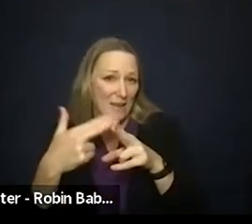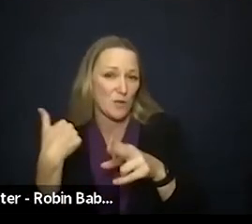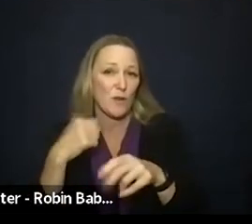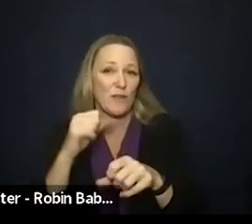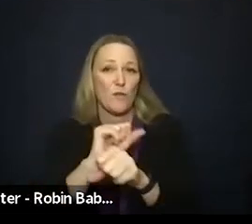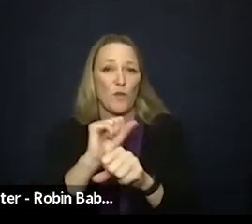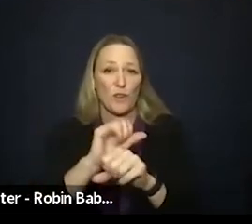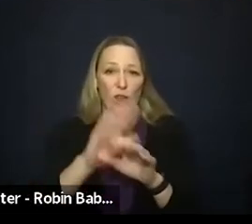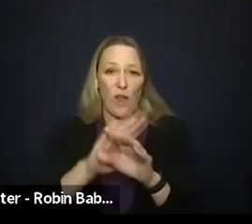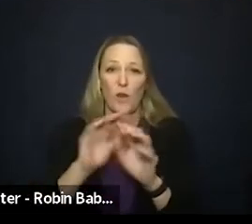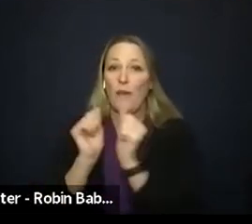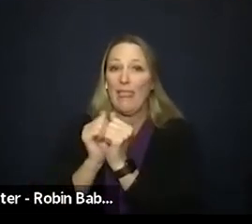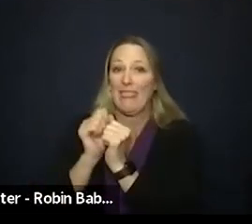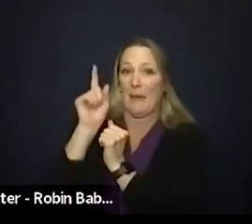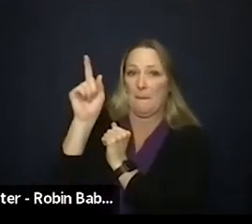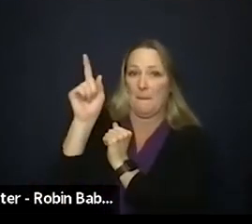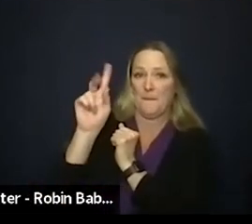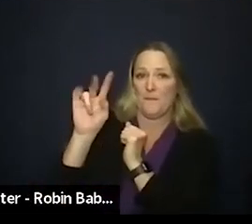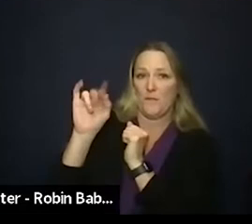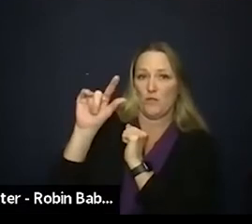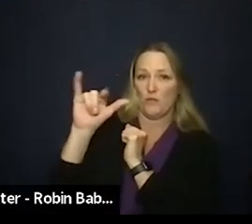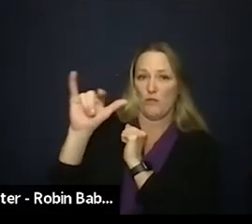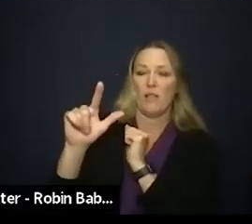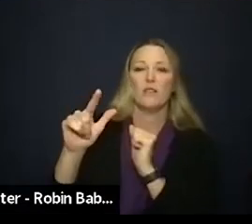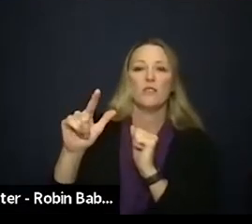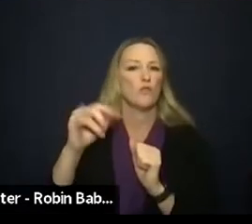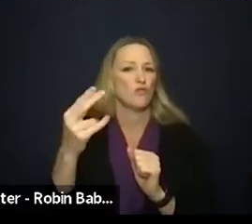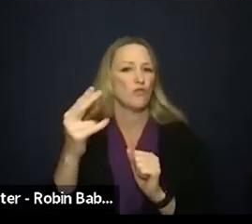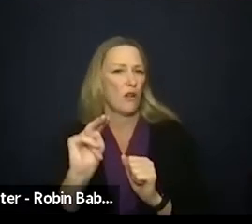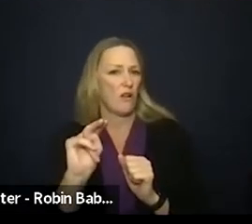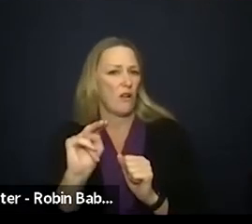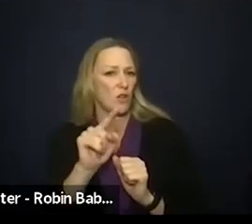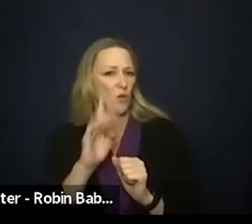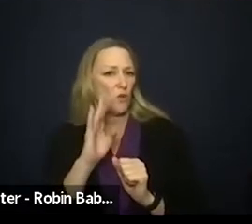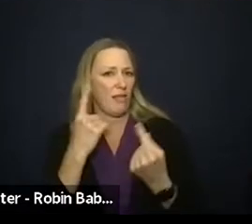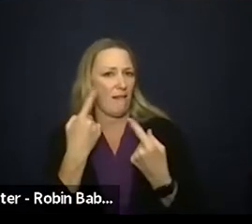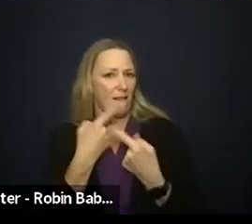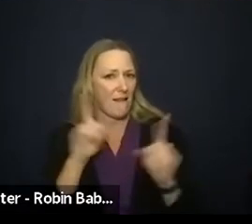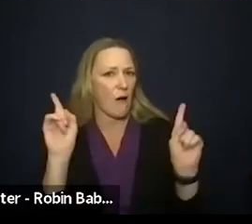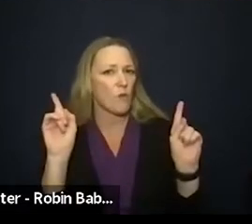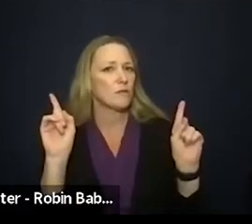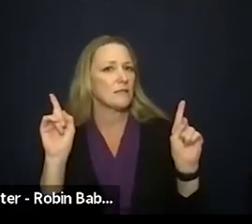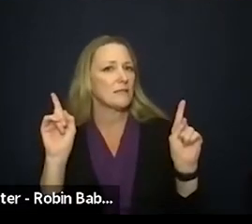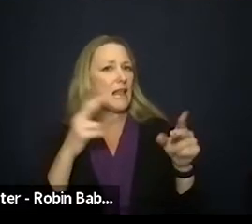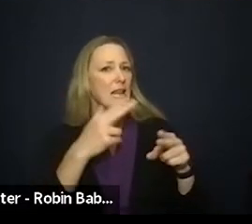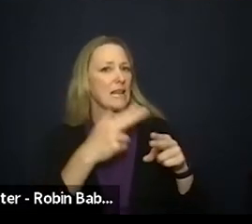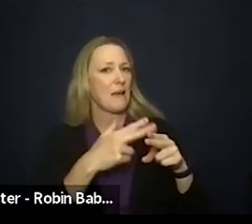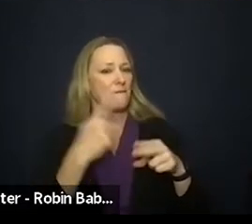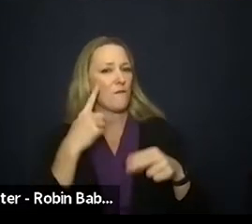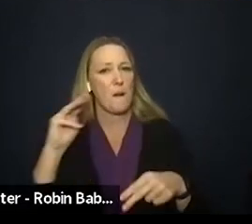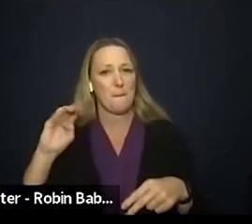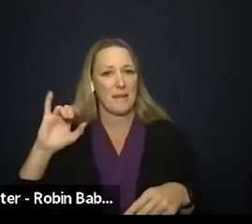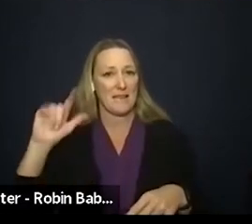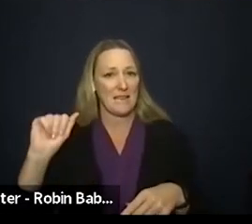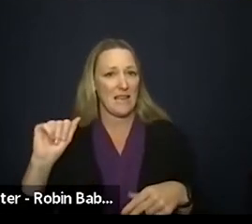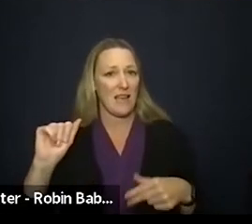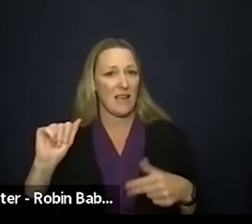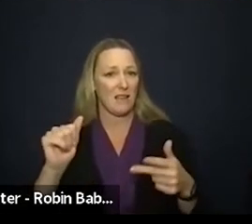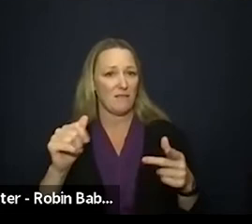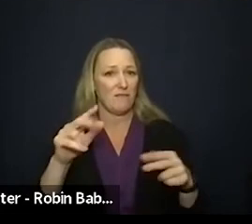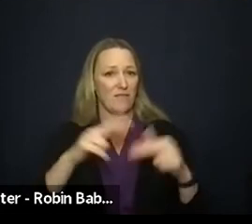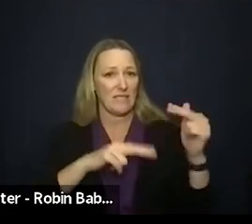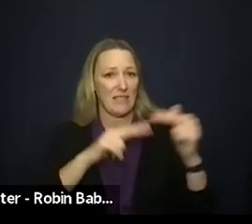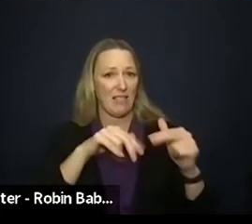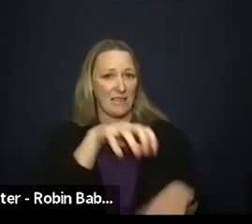virgil uh so john i think you you're gonna announce the name for the media facility next slide